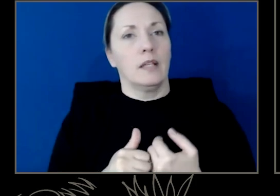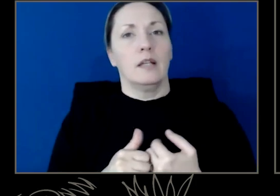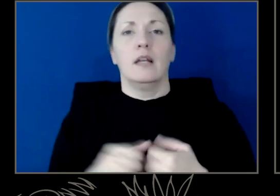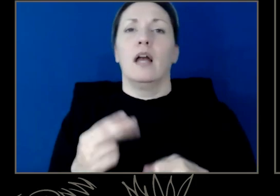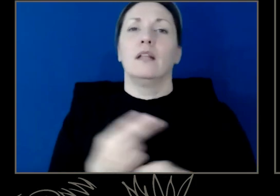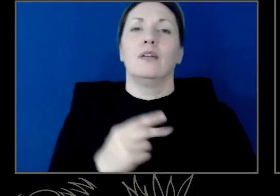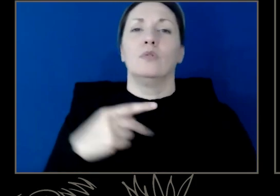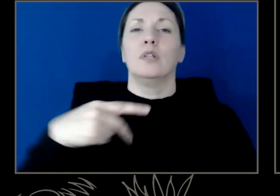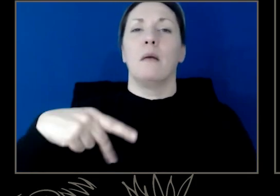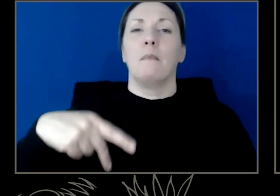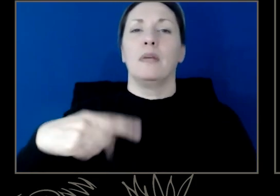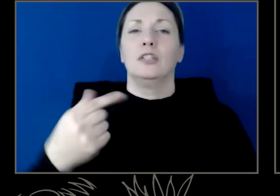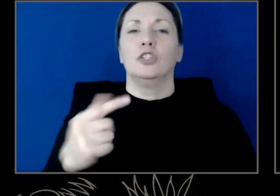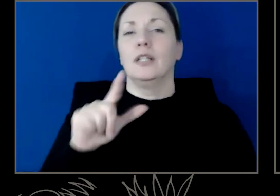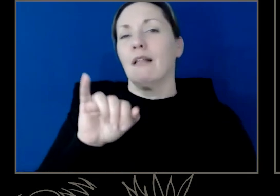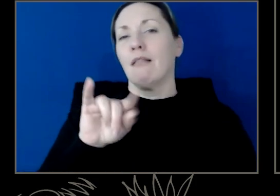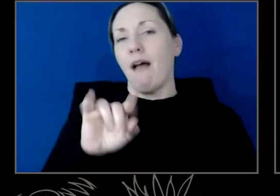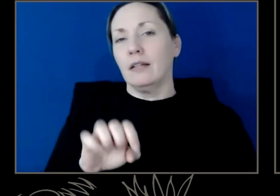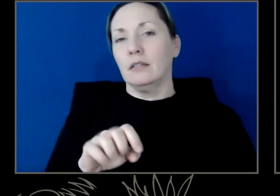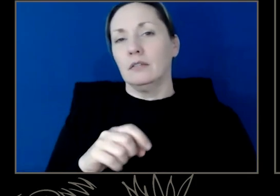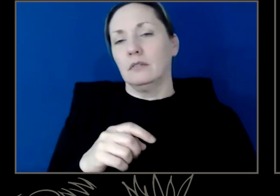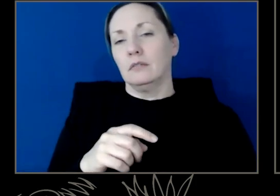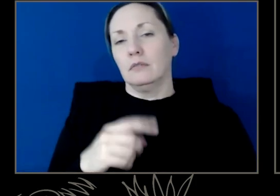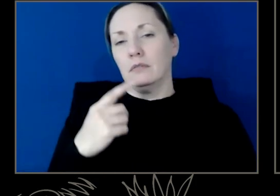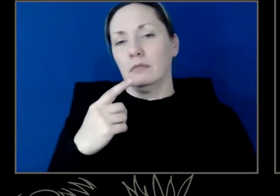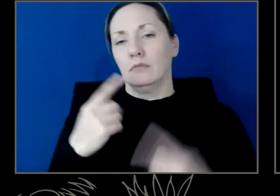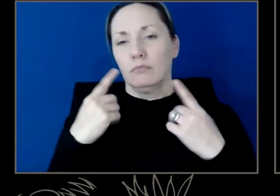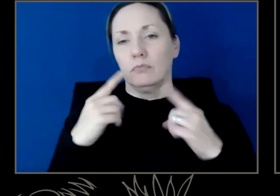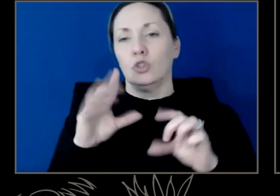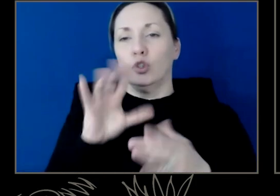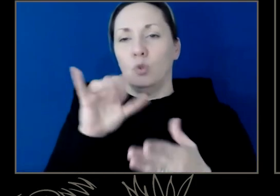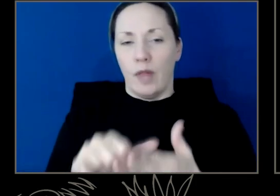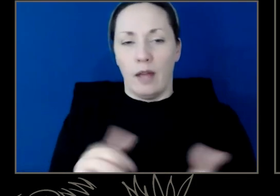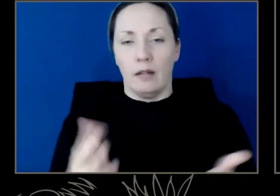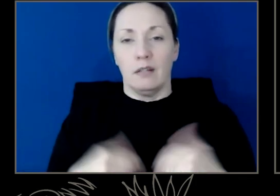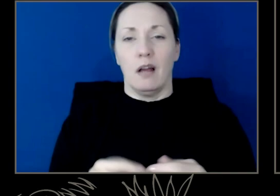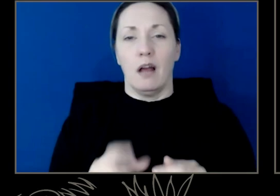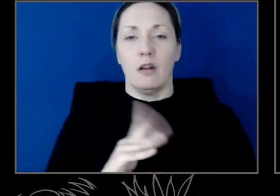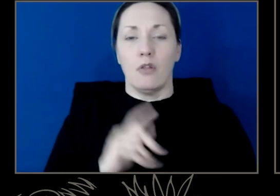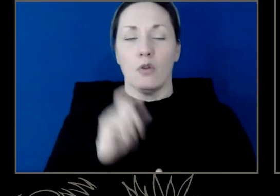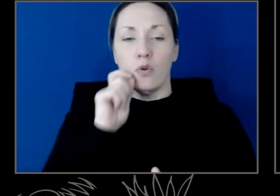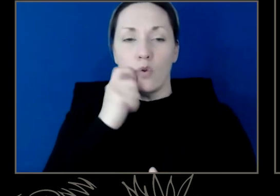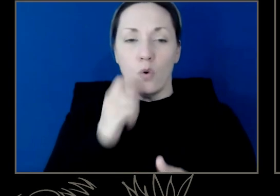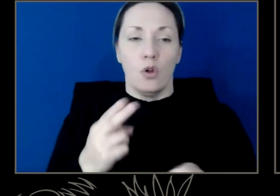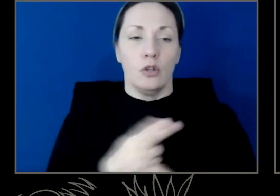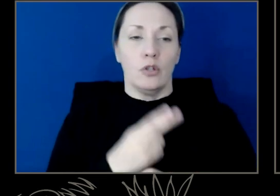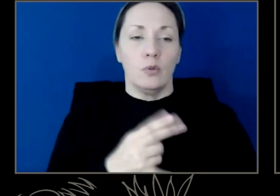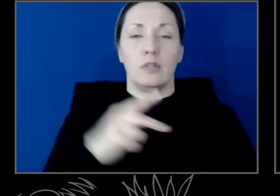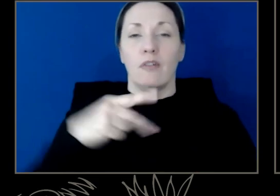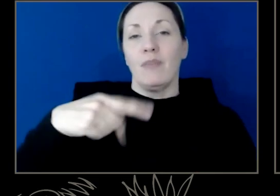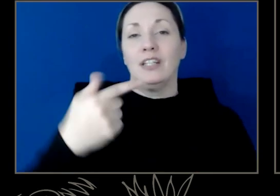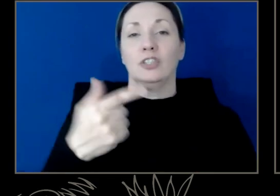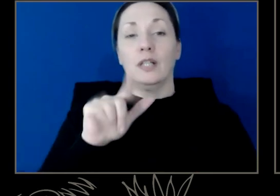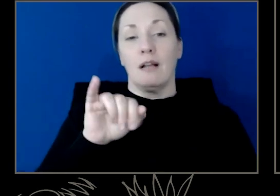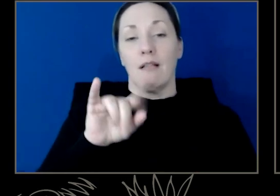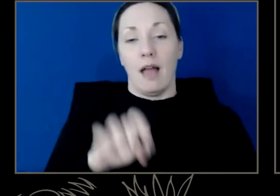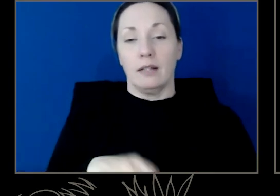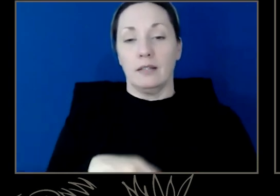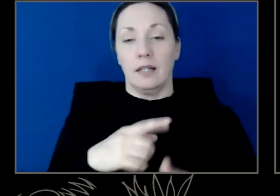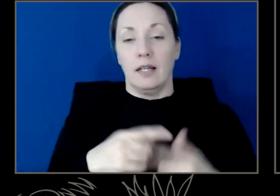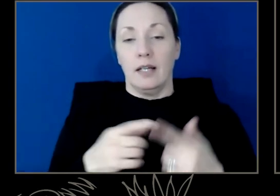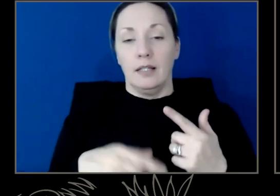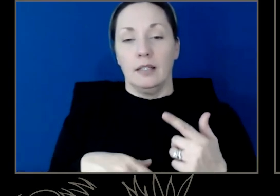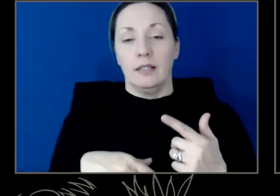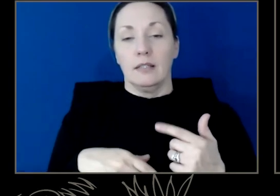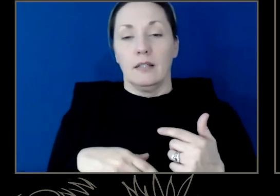pglite to achieve this. Another cool use case of pglite is a demo that was actually built